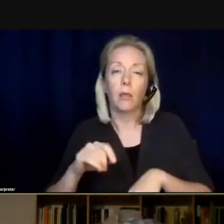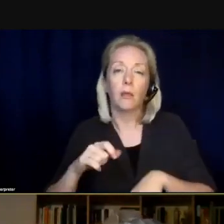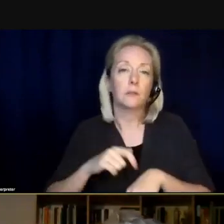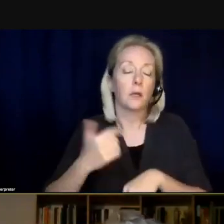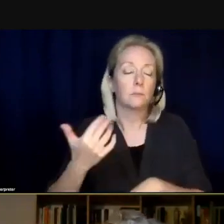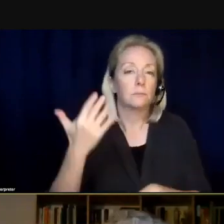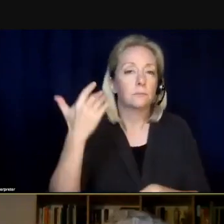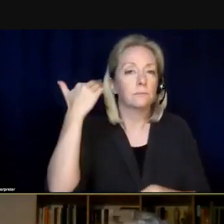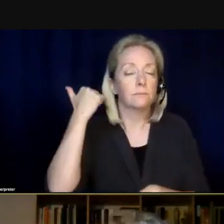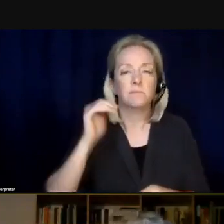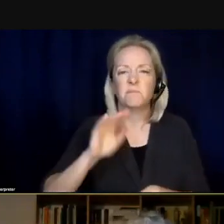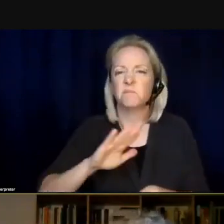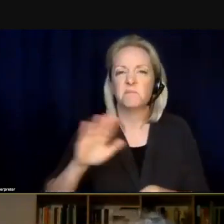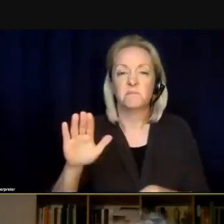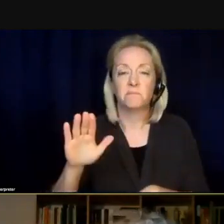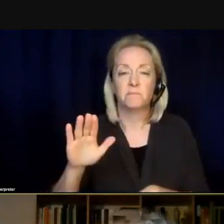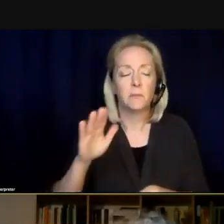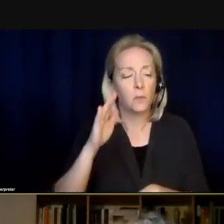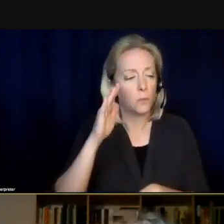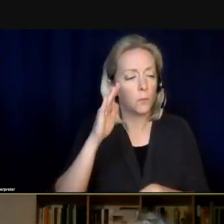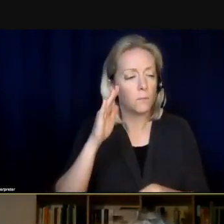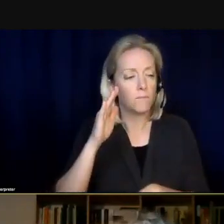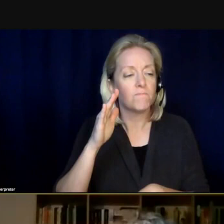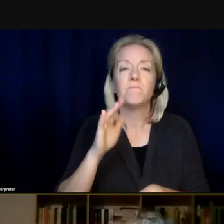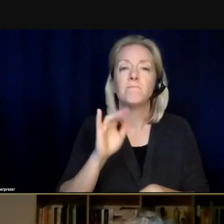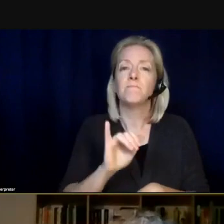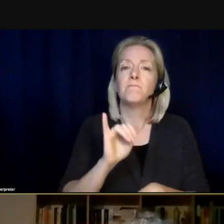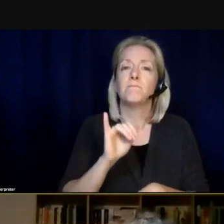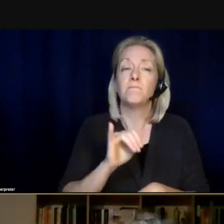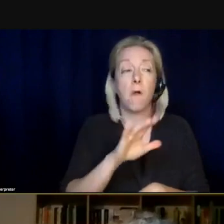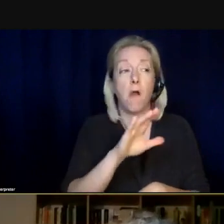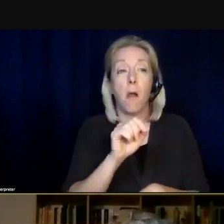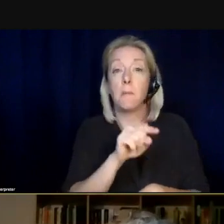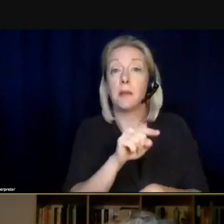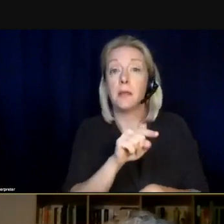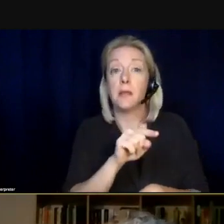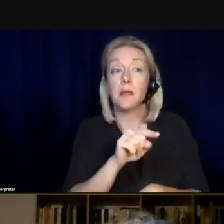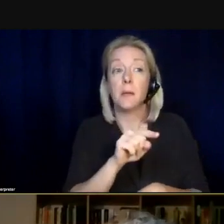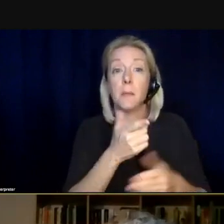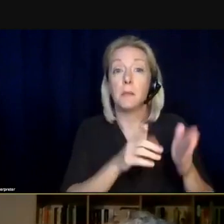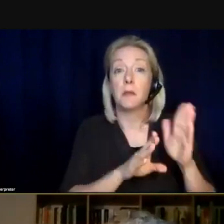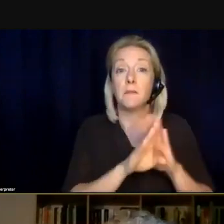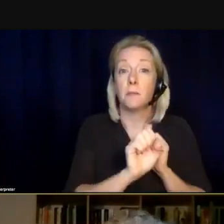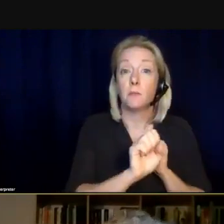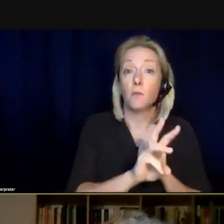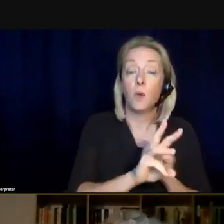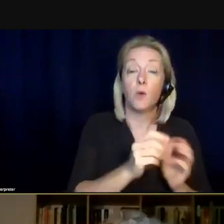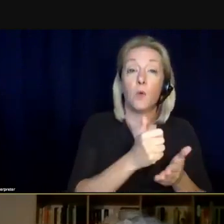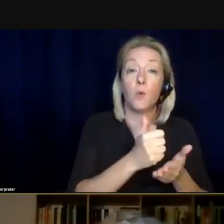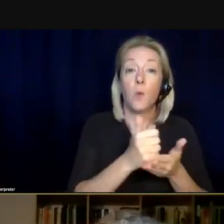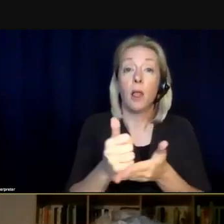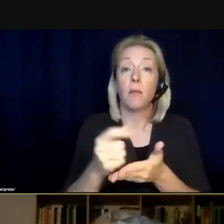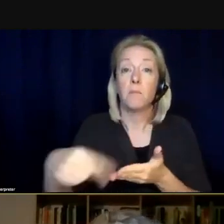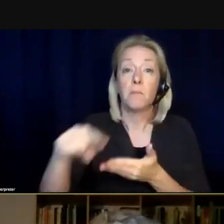me see if my company can build a piece of software that will let teachers do this in a much